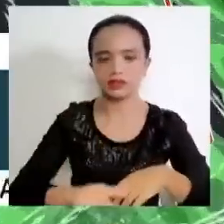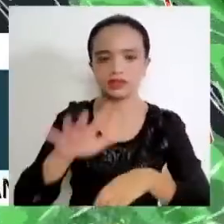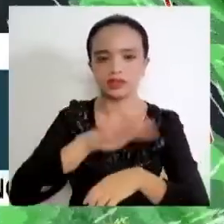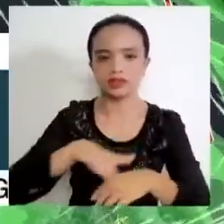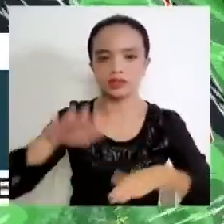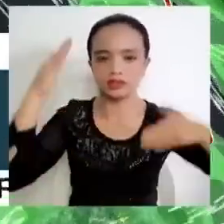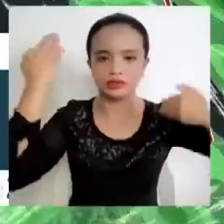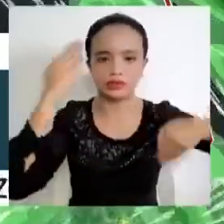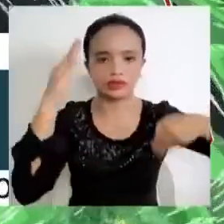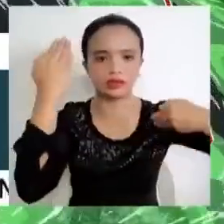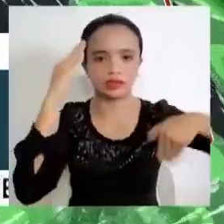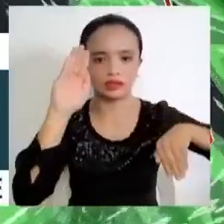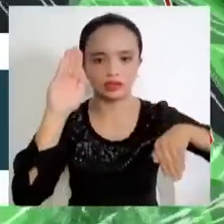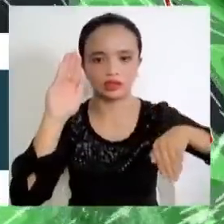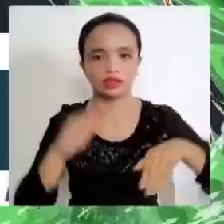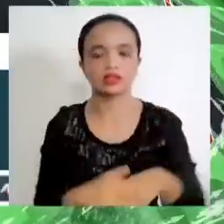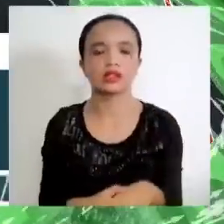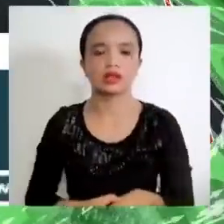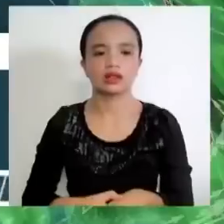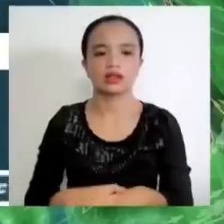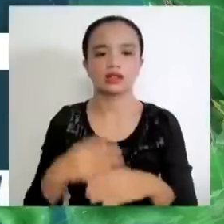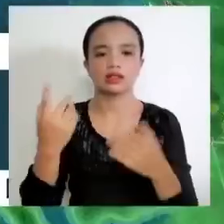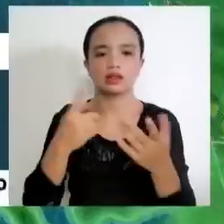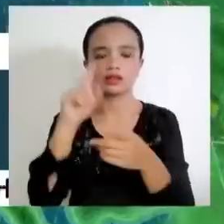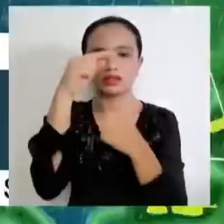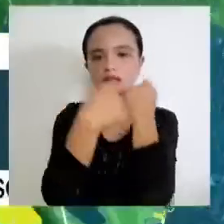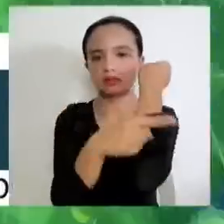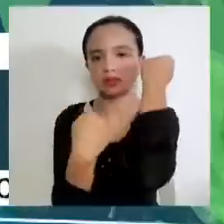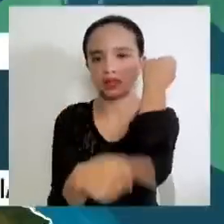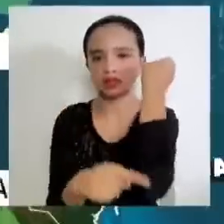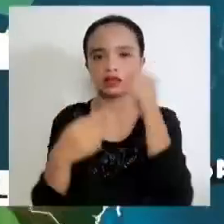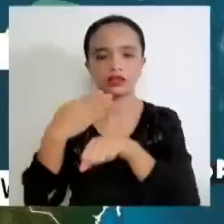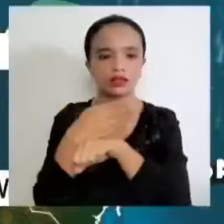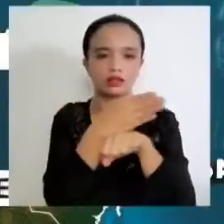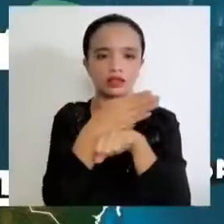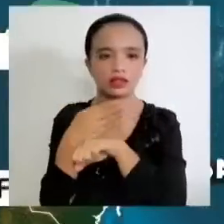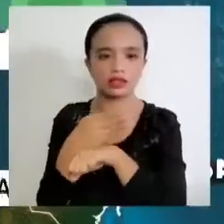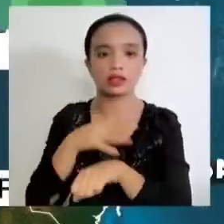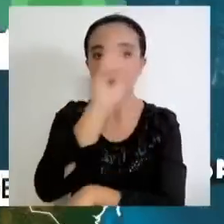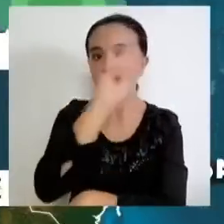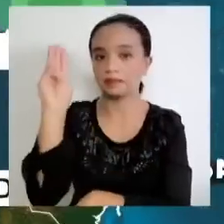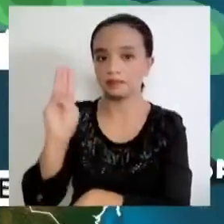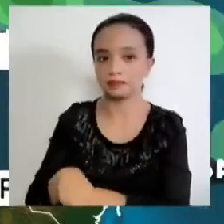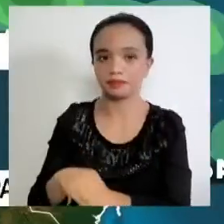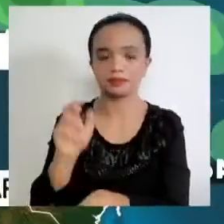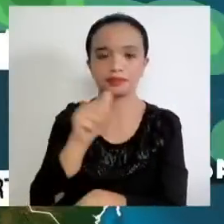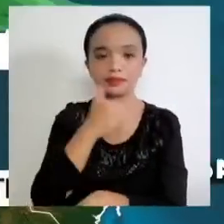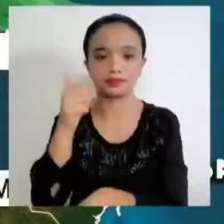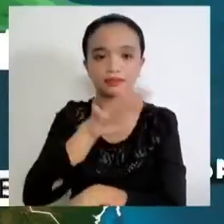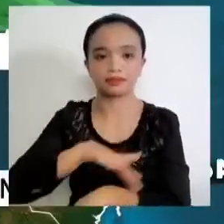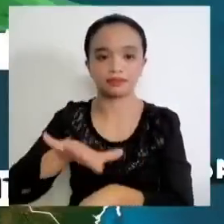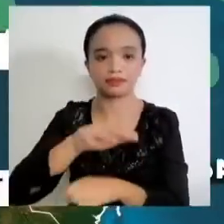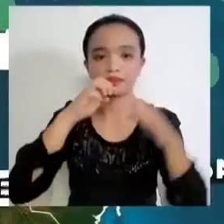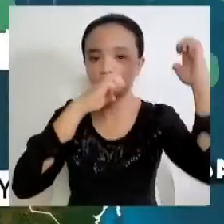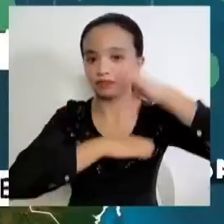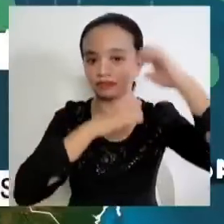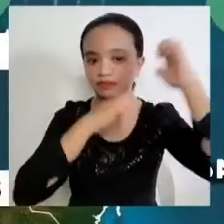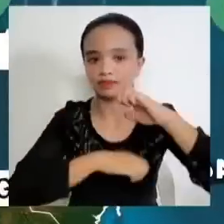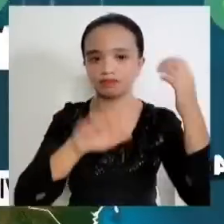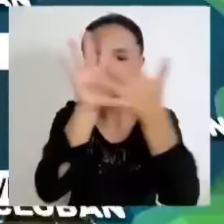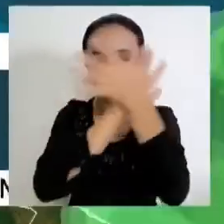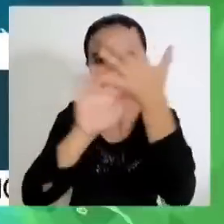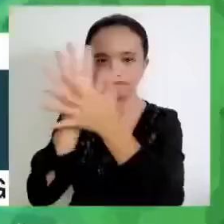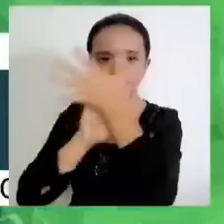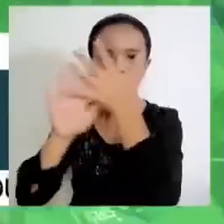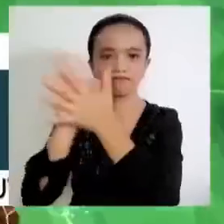Cordillera, administrative region, Zambales, and Bataan. In Metro Manila and the rest of the country, expect a partly cloudy to cloudy